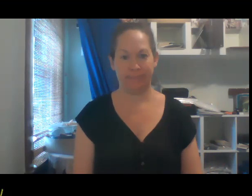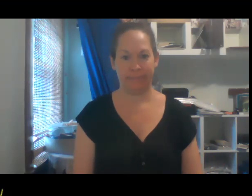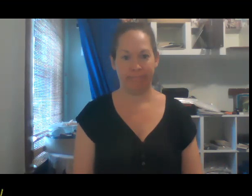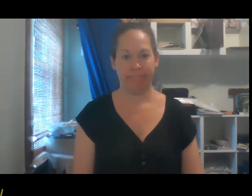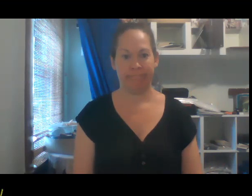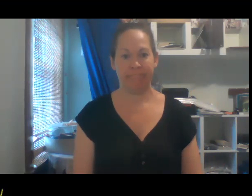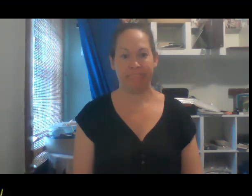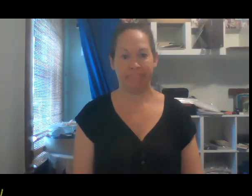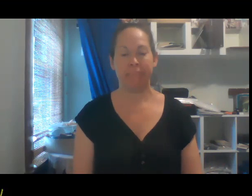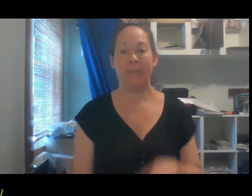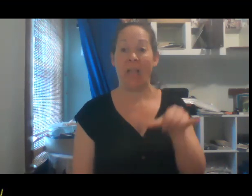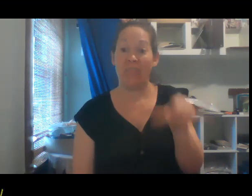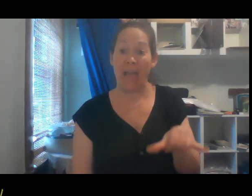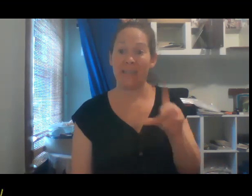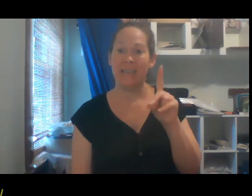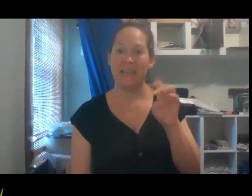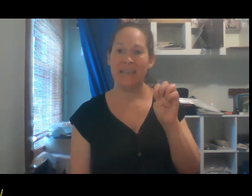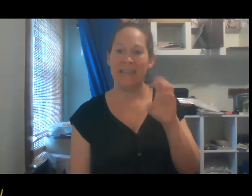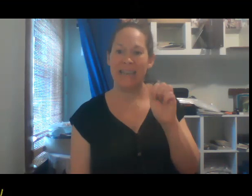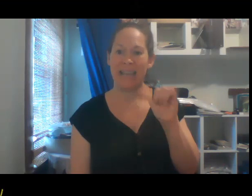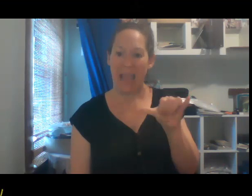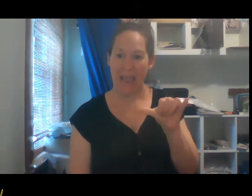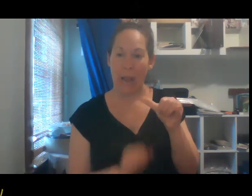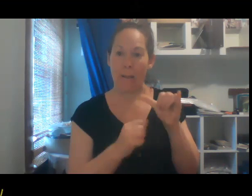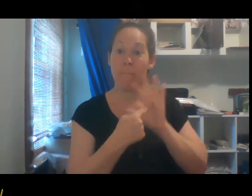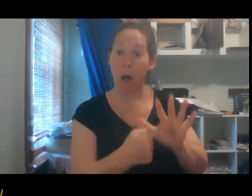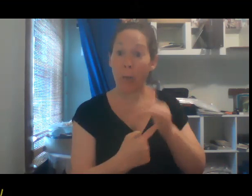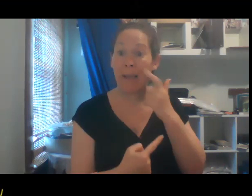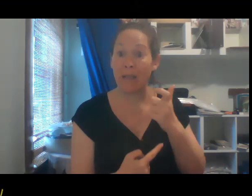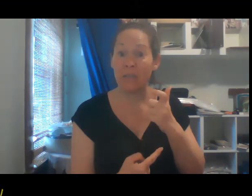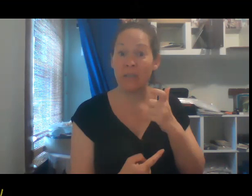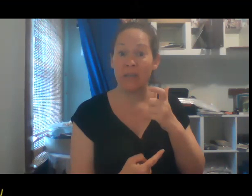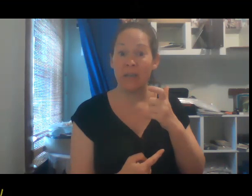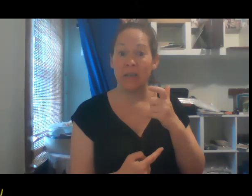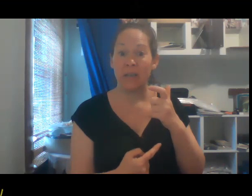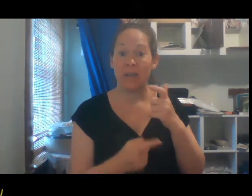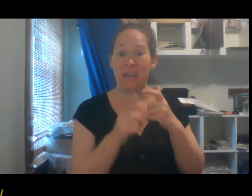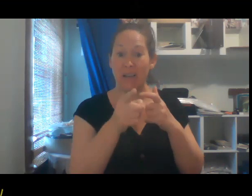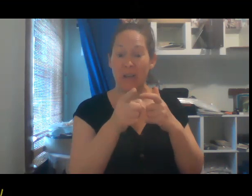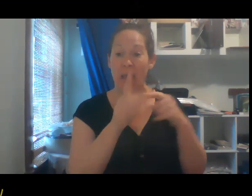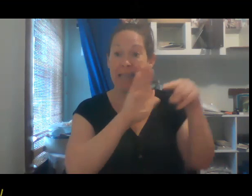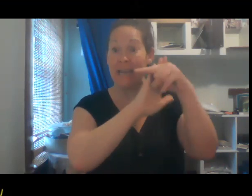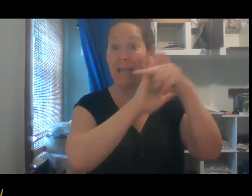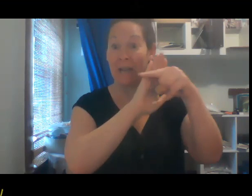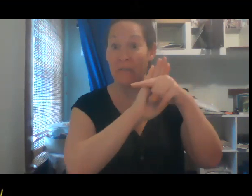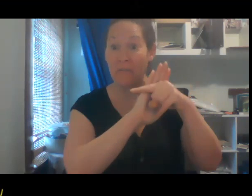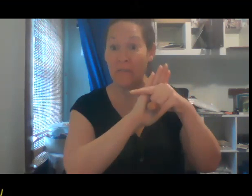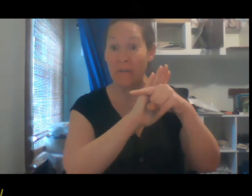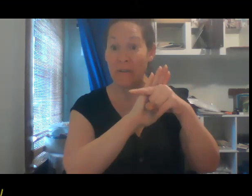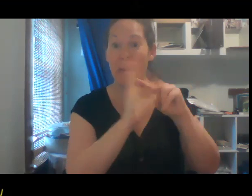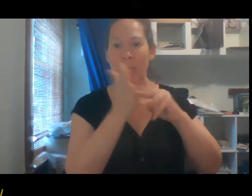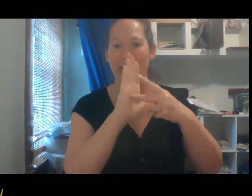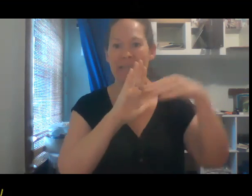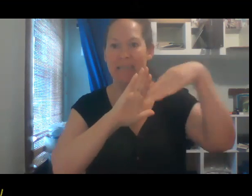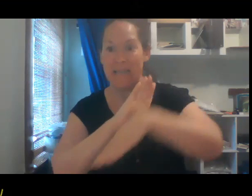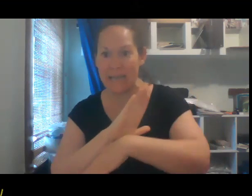And I have a decay model because I have a negative sign up front. Sorry, you can't see me pointing at my computer screen. I know this is a